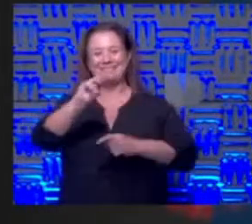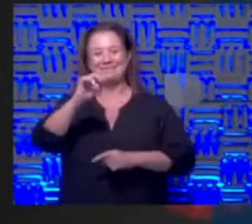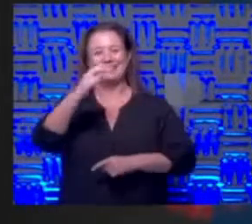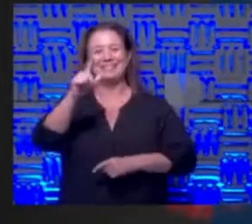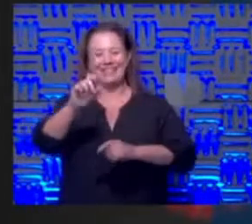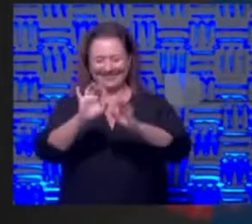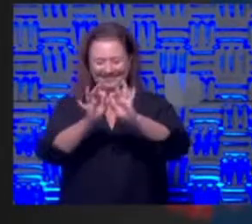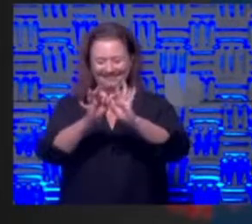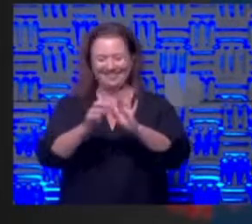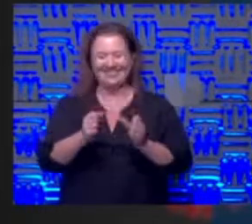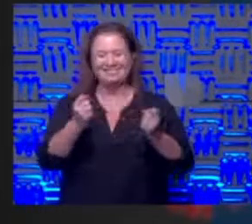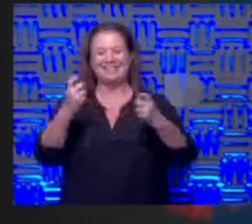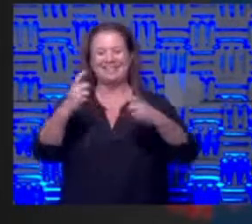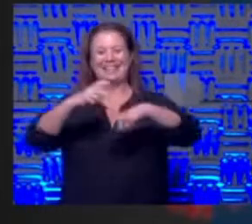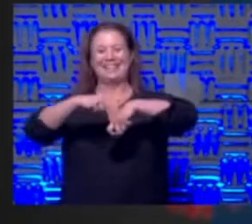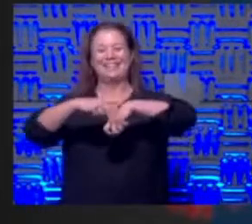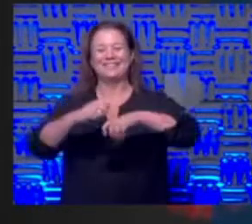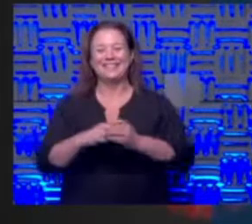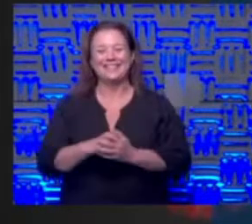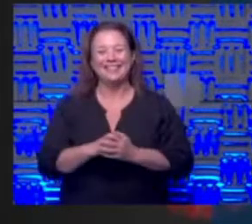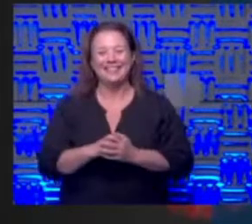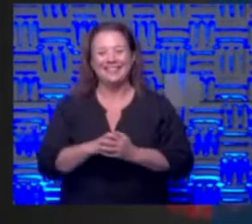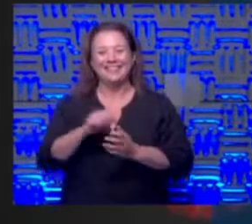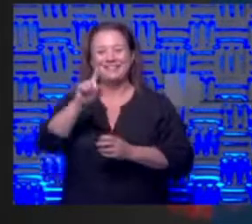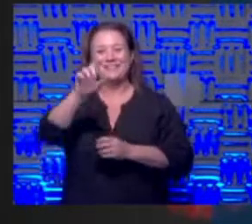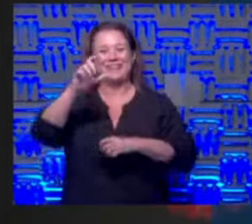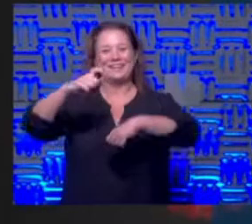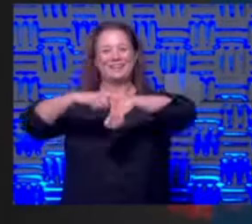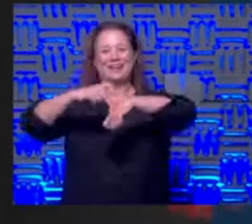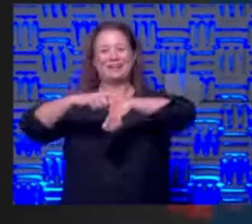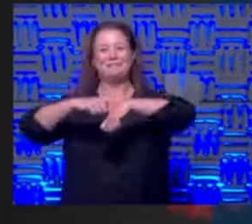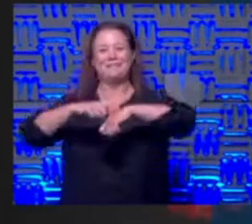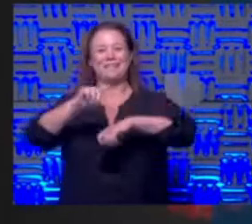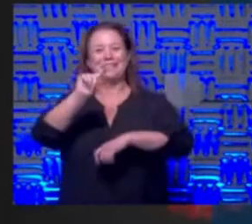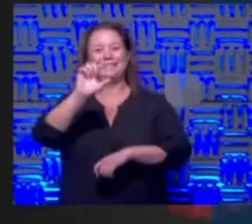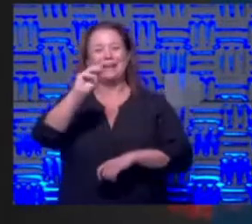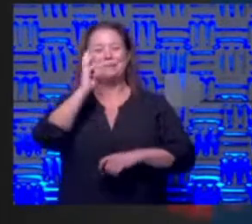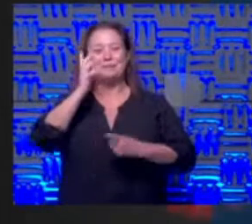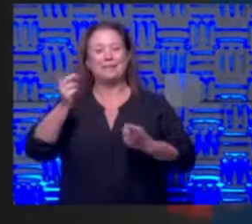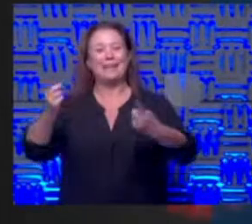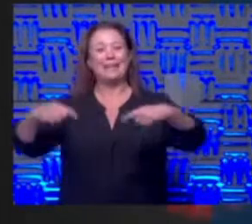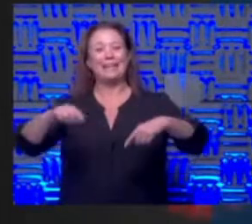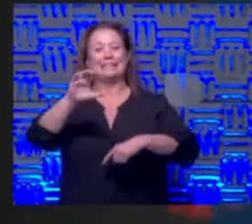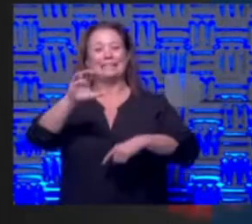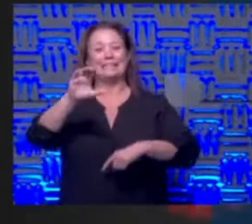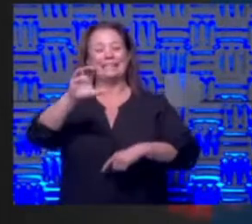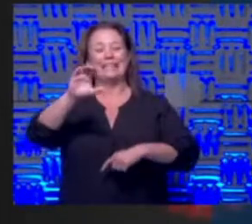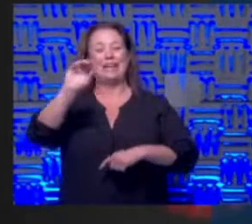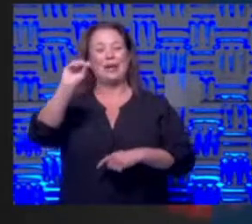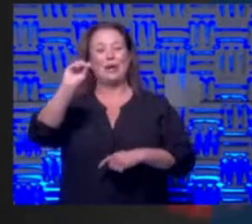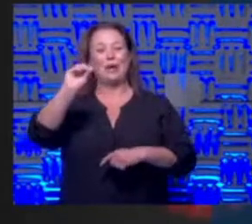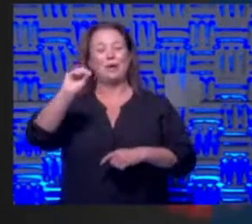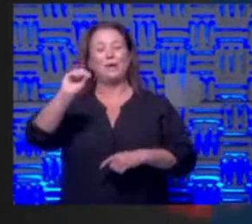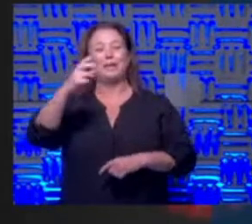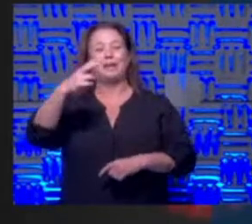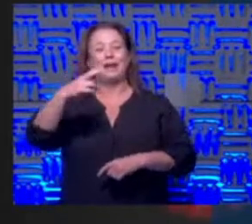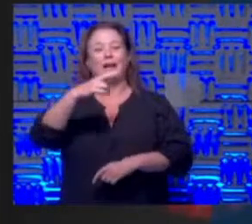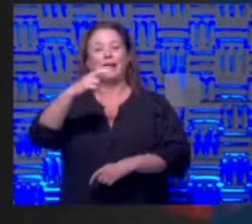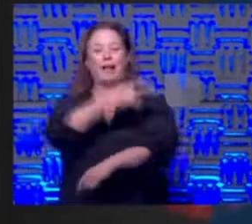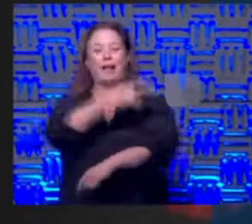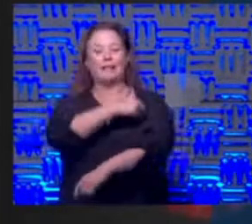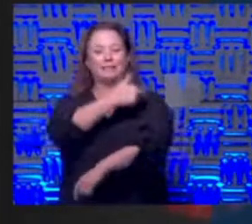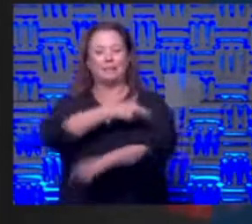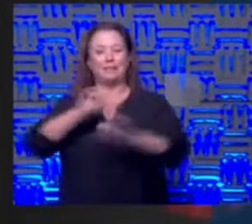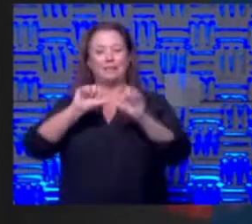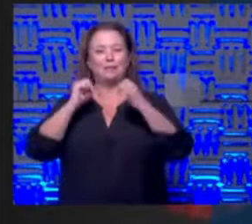huh, Michelle? A lot. So 100th episode. Tom Bell will be with us. He's the president and CEO of the Kansas Hospital Association, and Herb Kuhn,